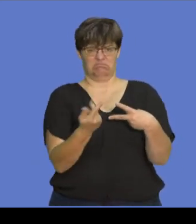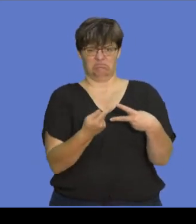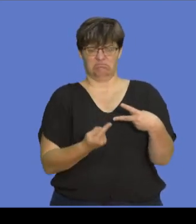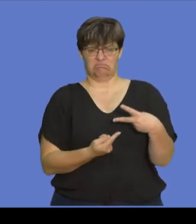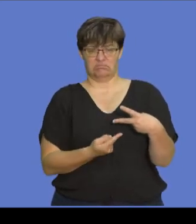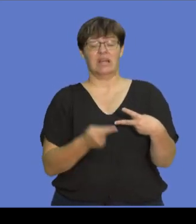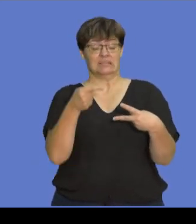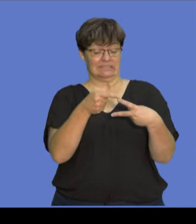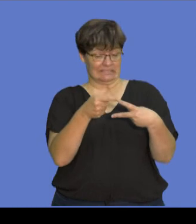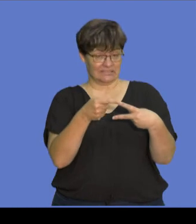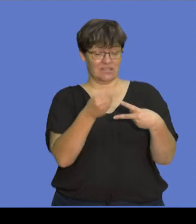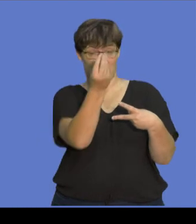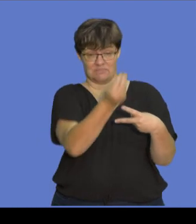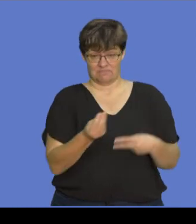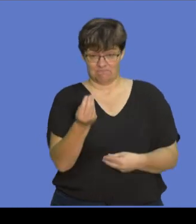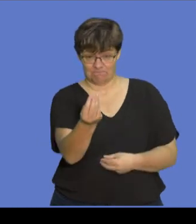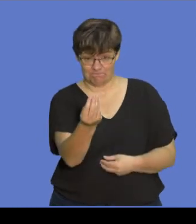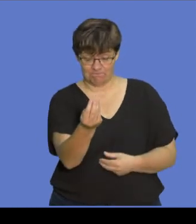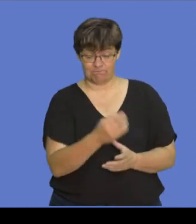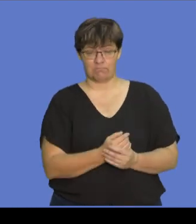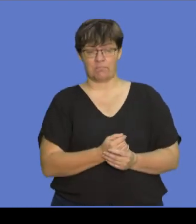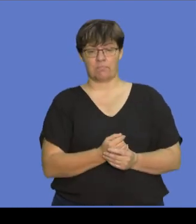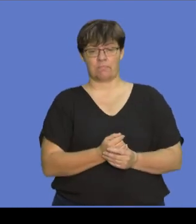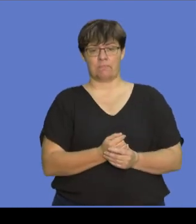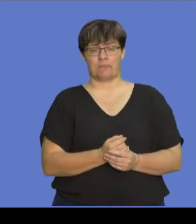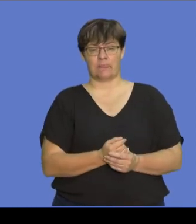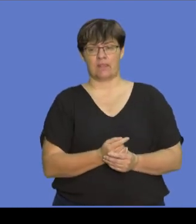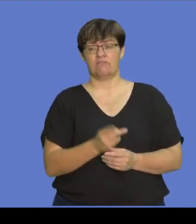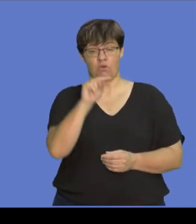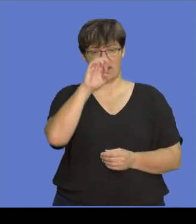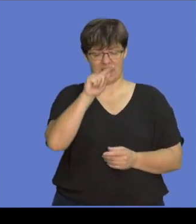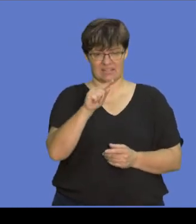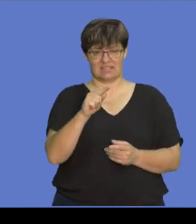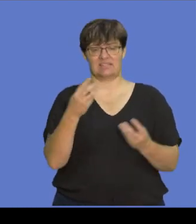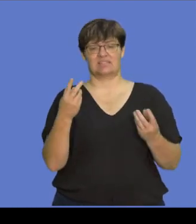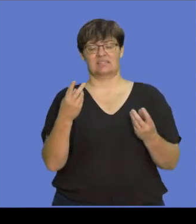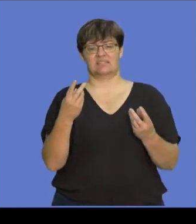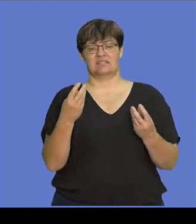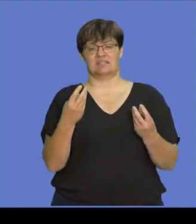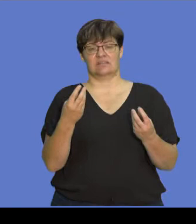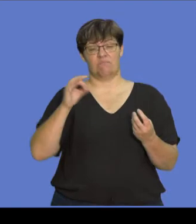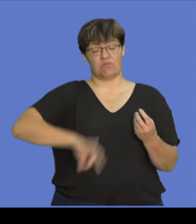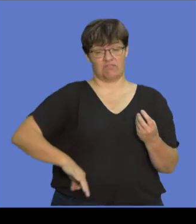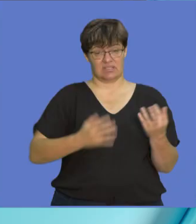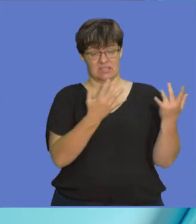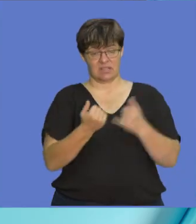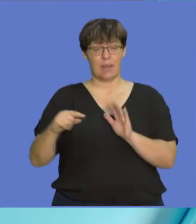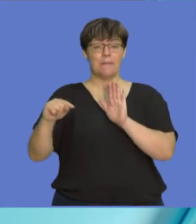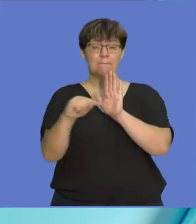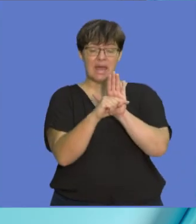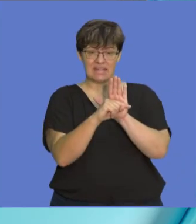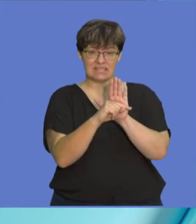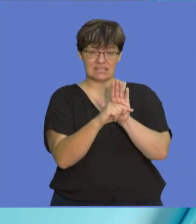gross profit, in order to do the net profit calculation, you take your gross profit minus the two